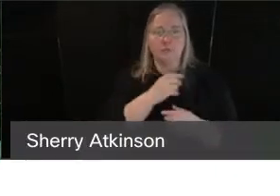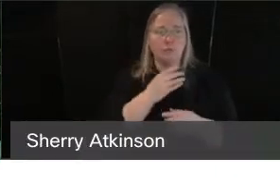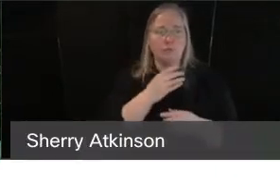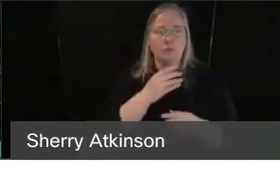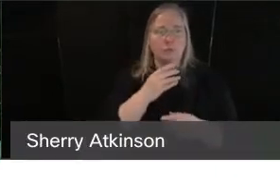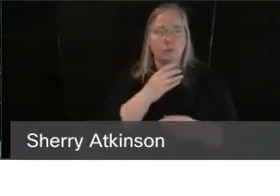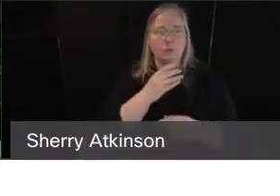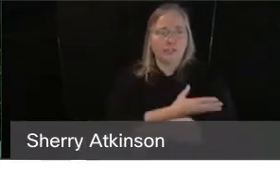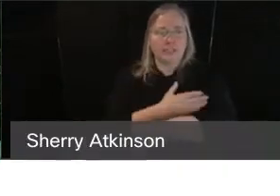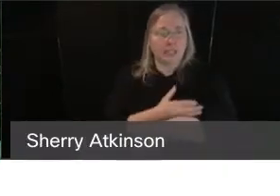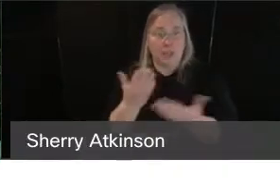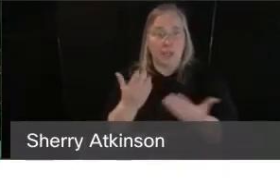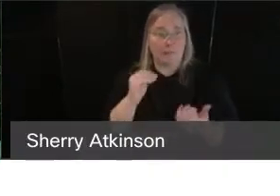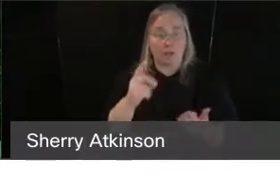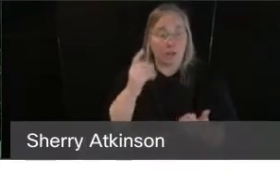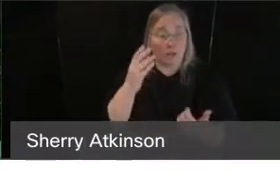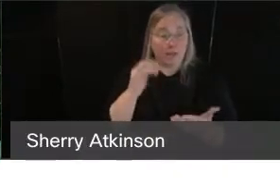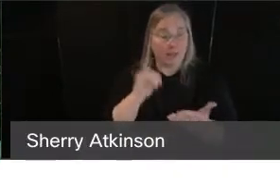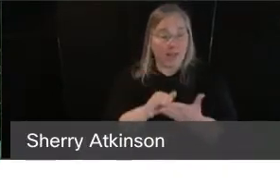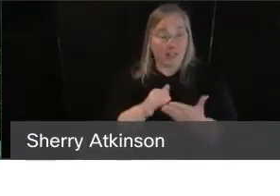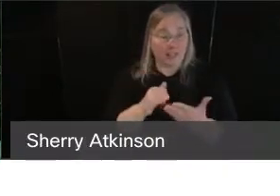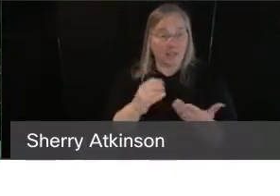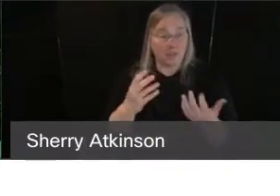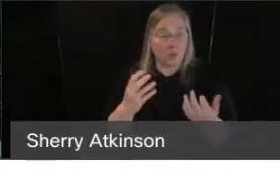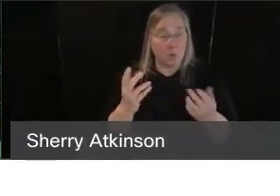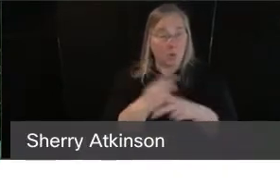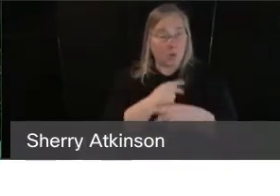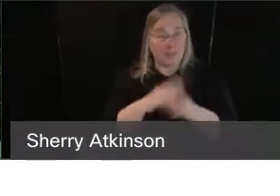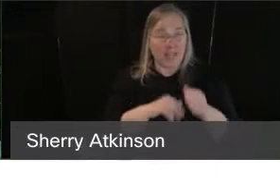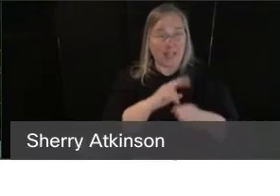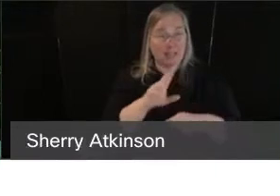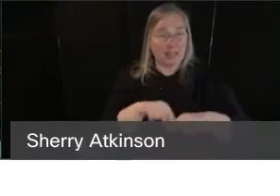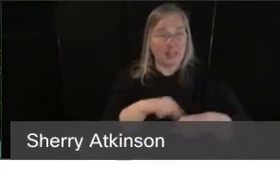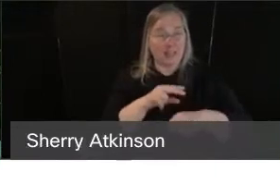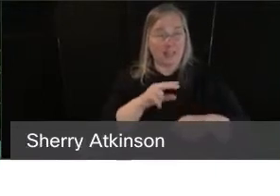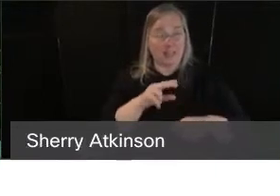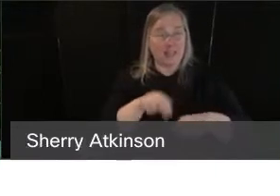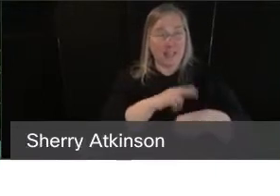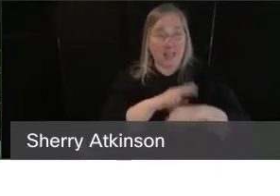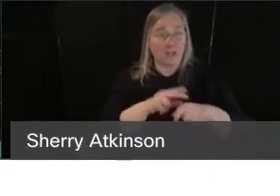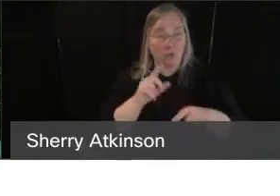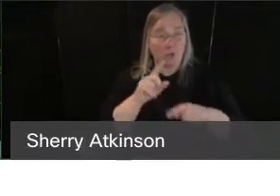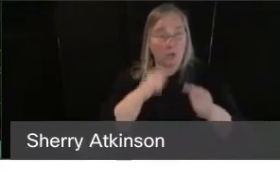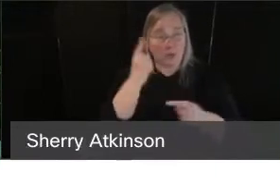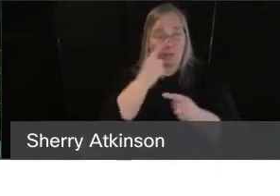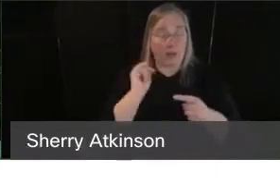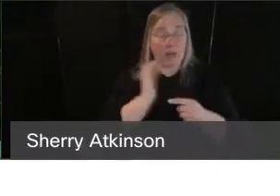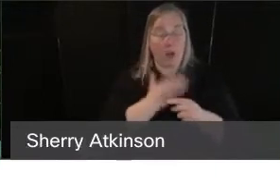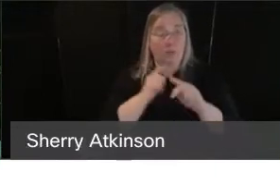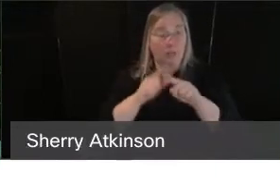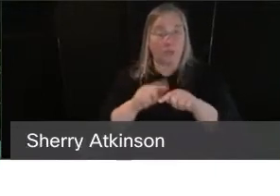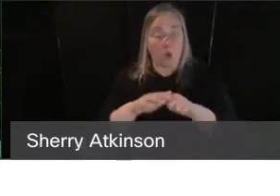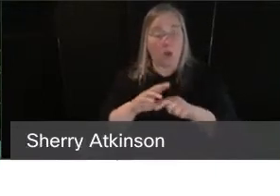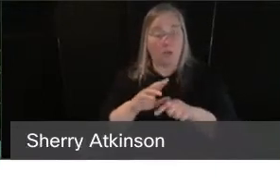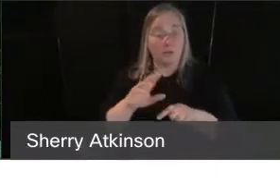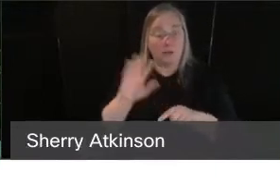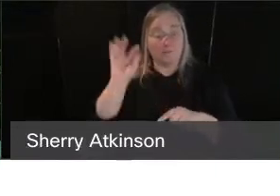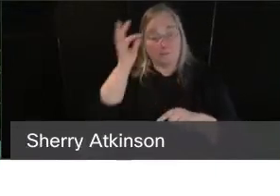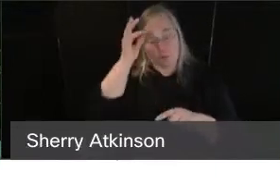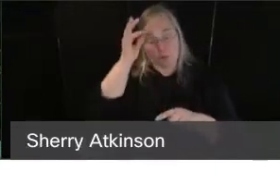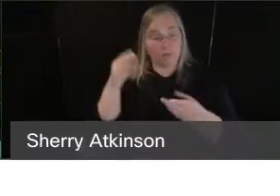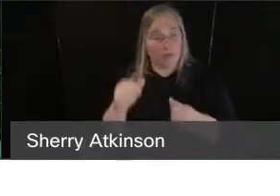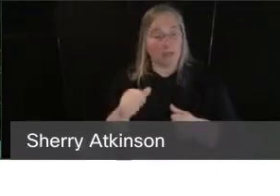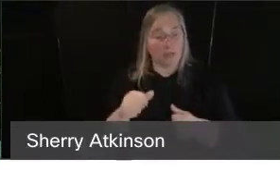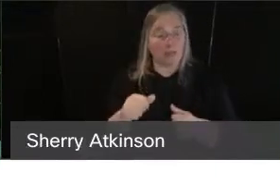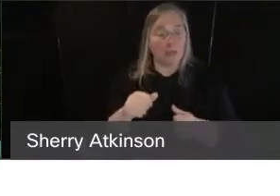in the nation when you think of our reliance on federal spending. The general Moody's projections are that the GDP is